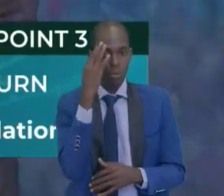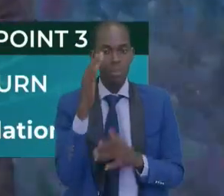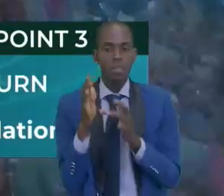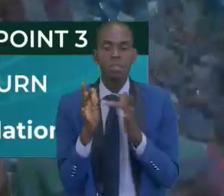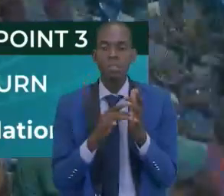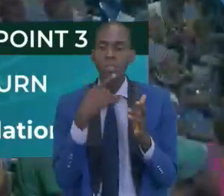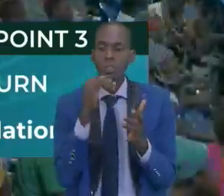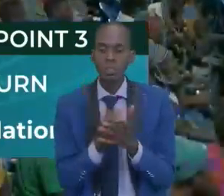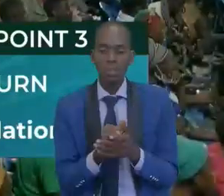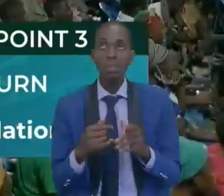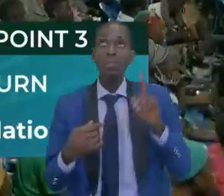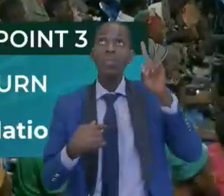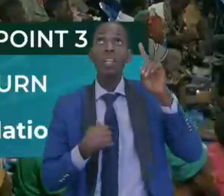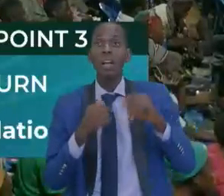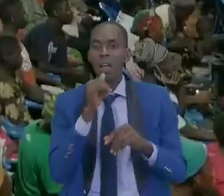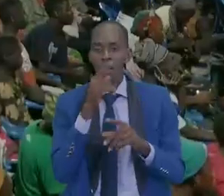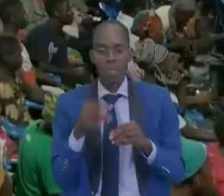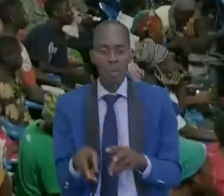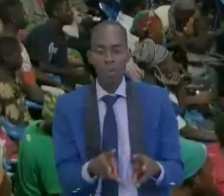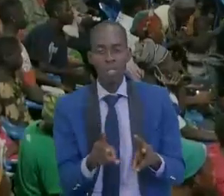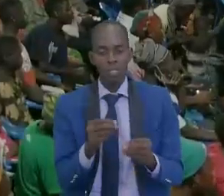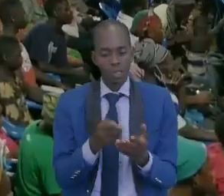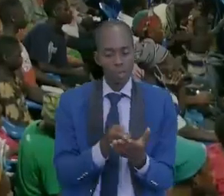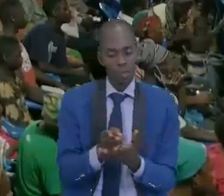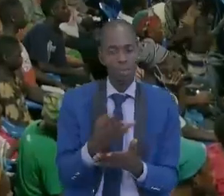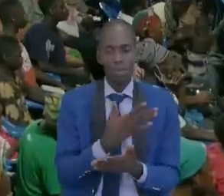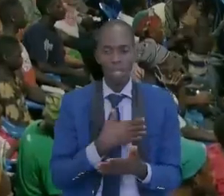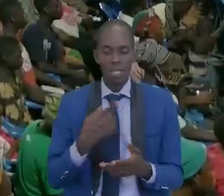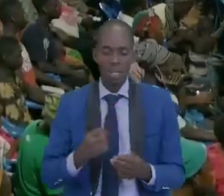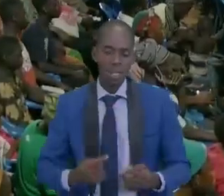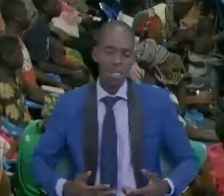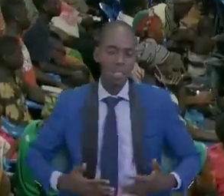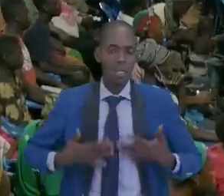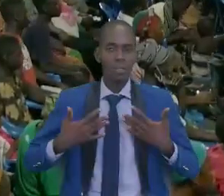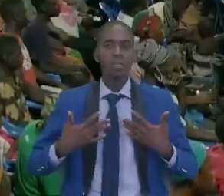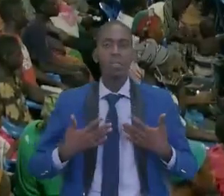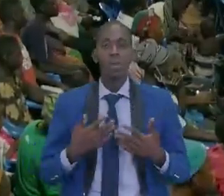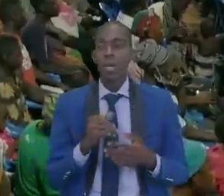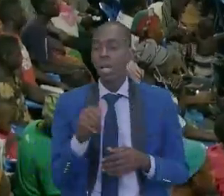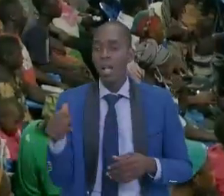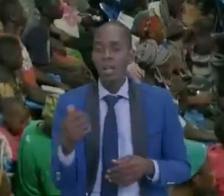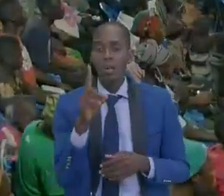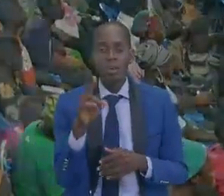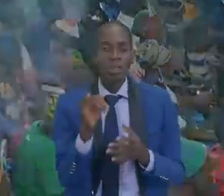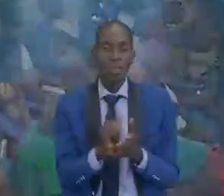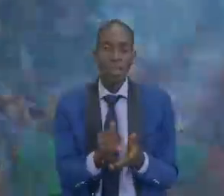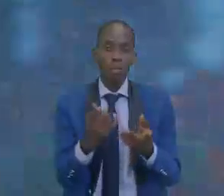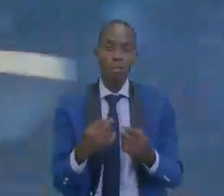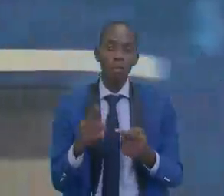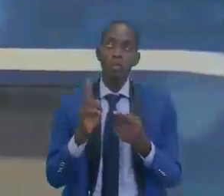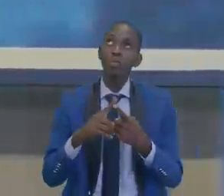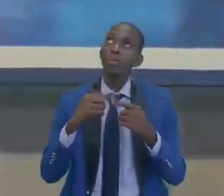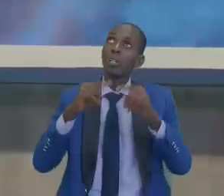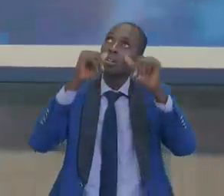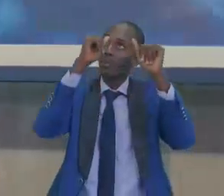the way, the truth, and the life. Whosoever cometh to the Father by me,